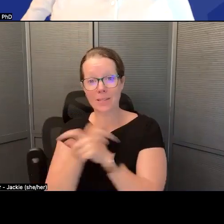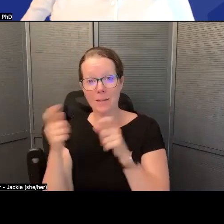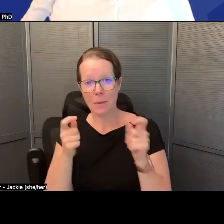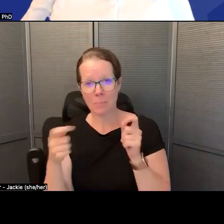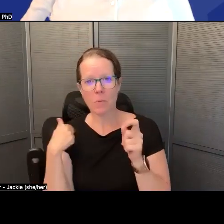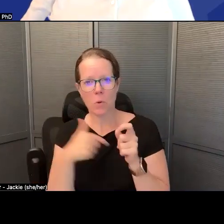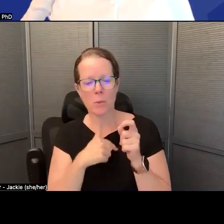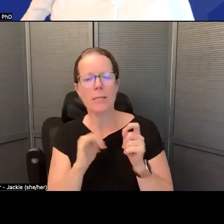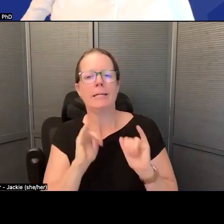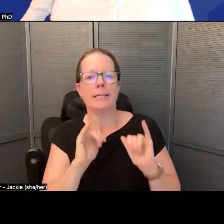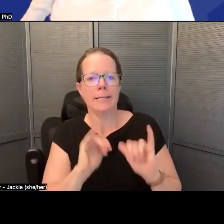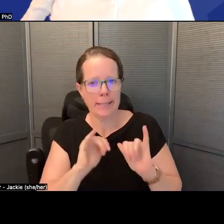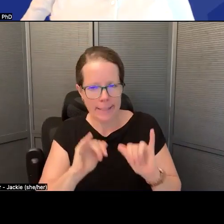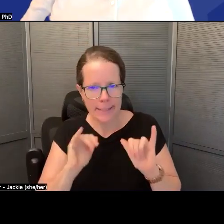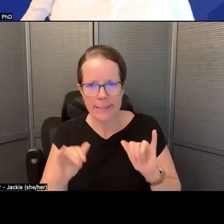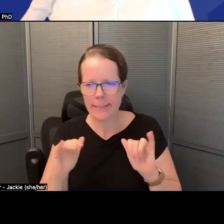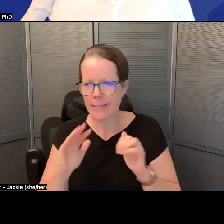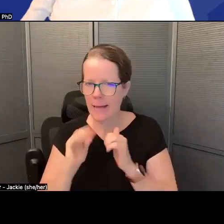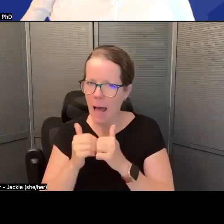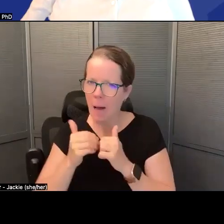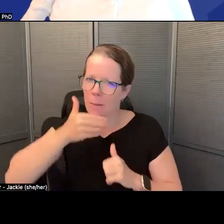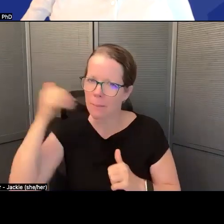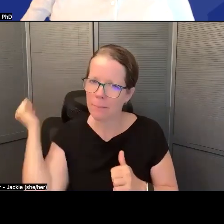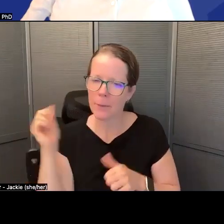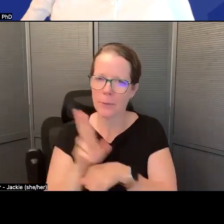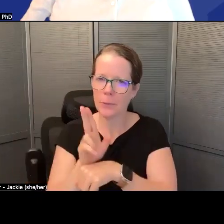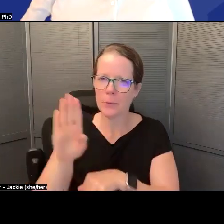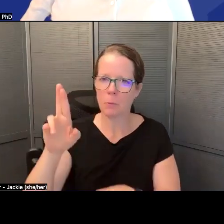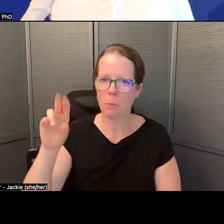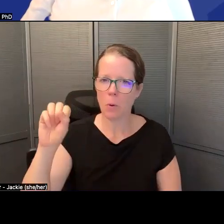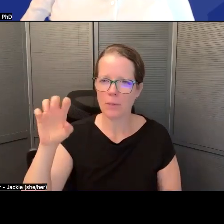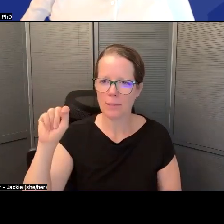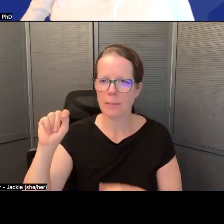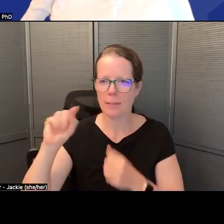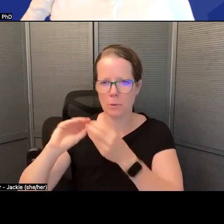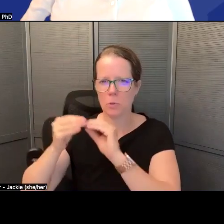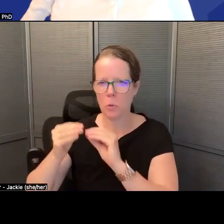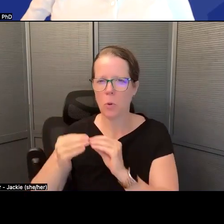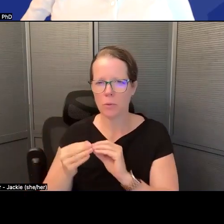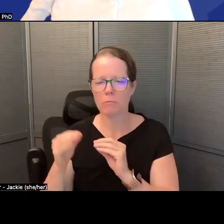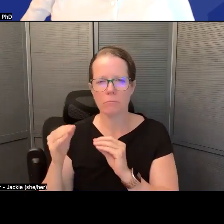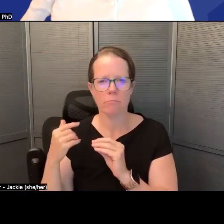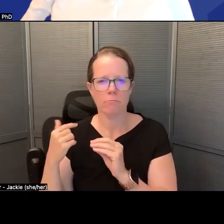how better to utilize Brossette scores. Next slide.